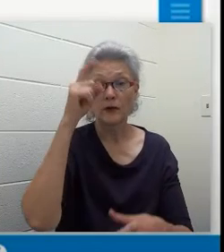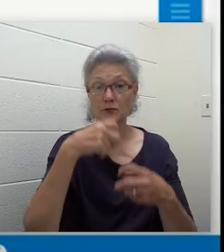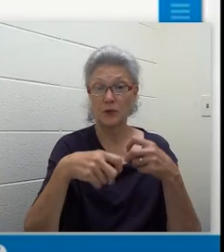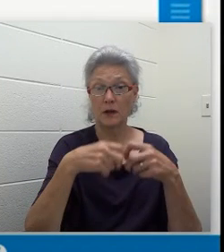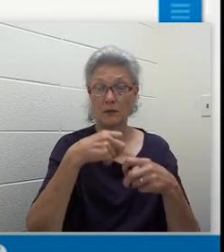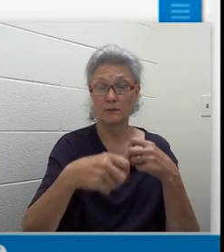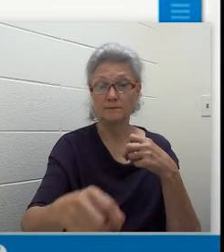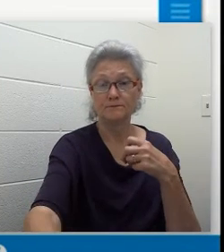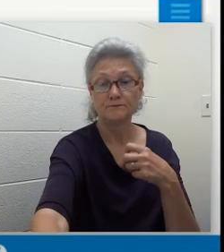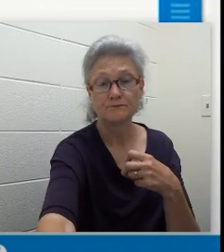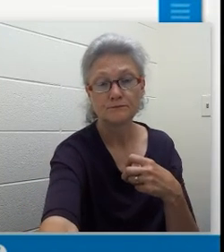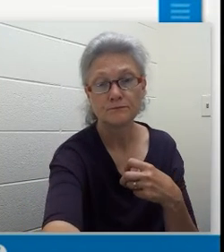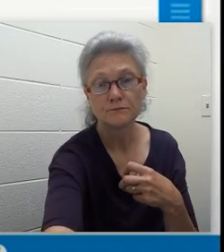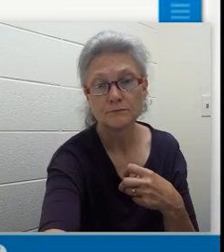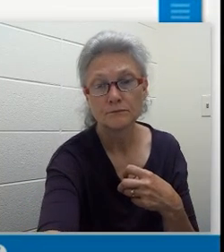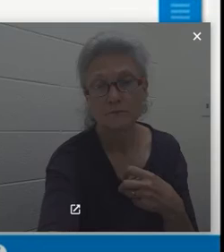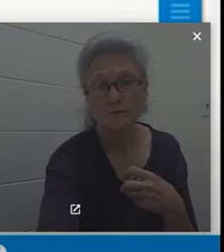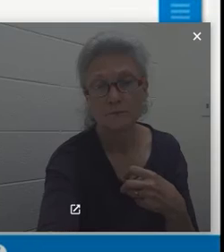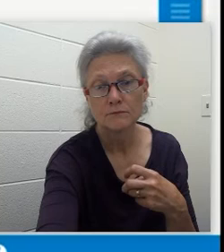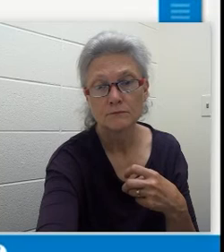VL4 to the nearest 10.